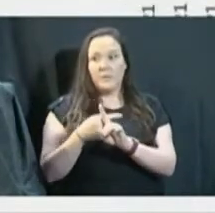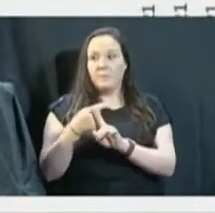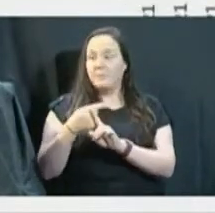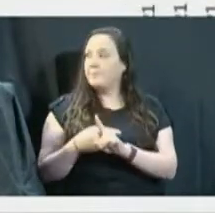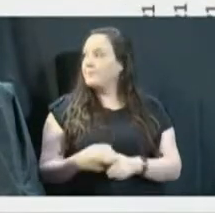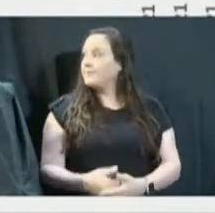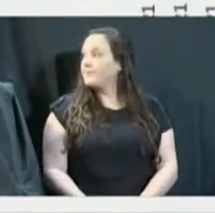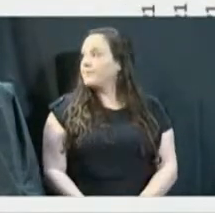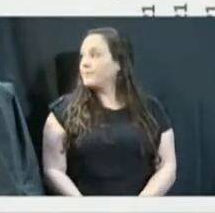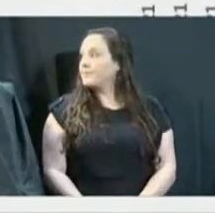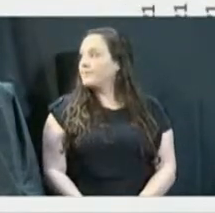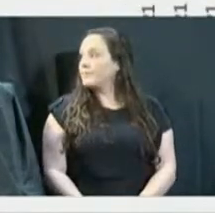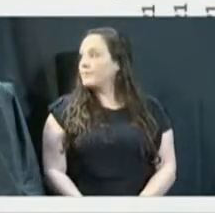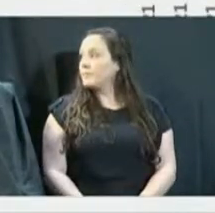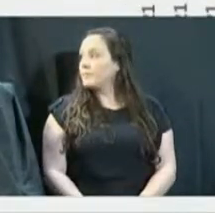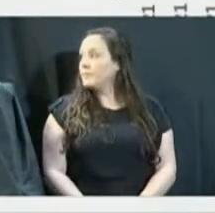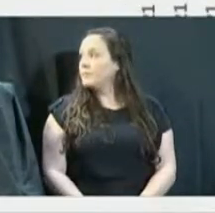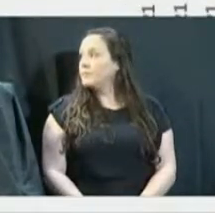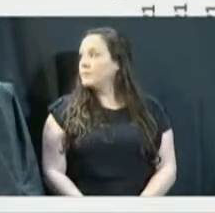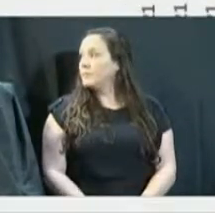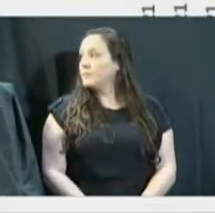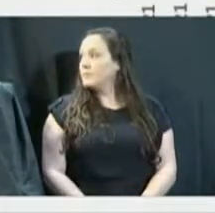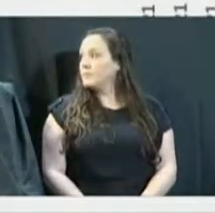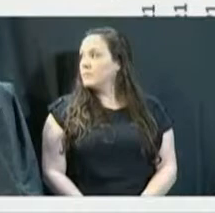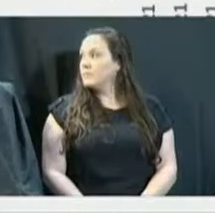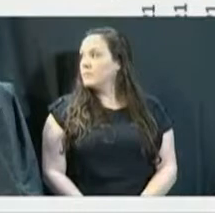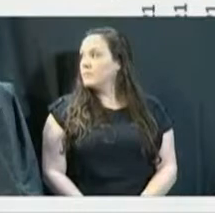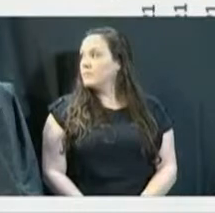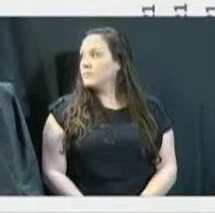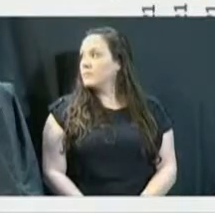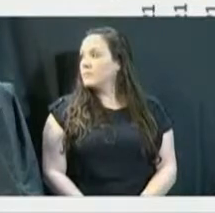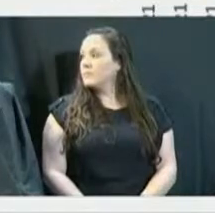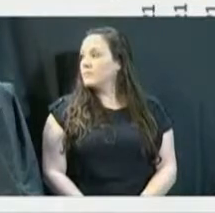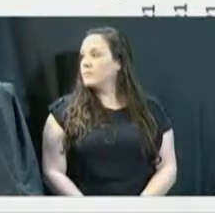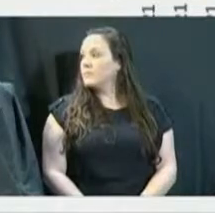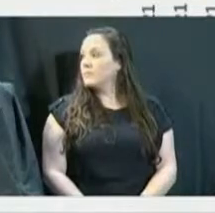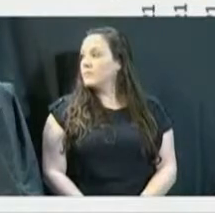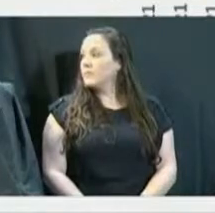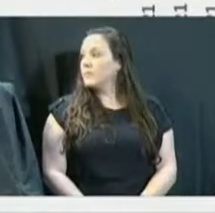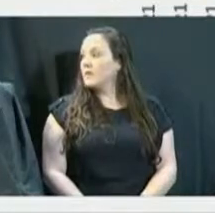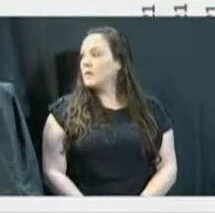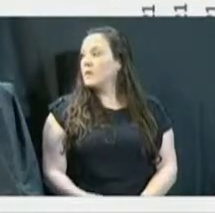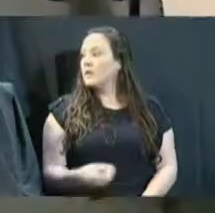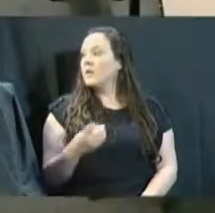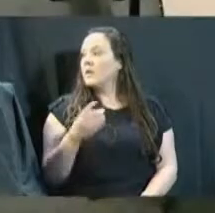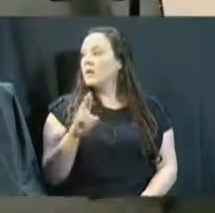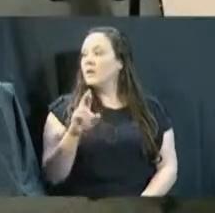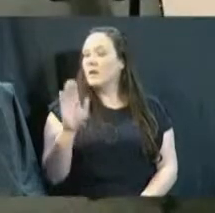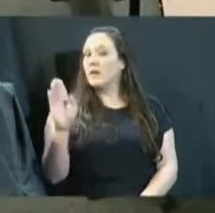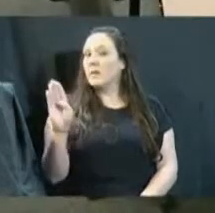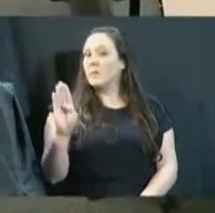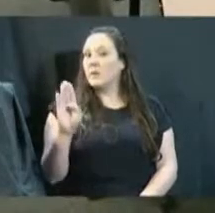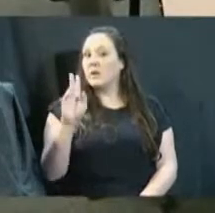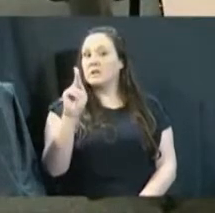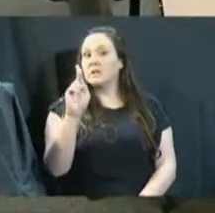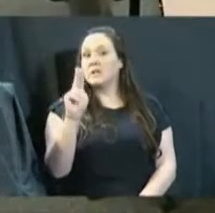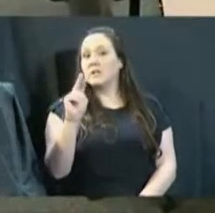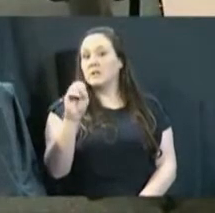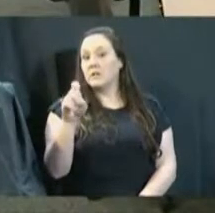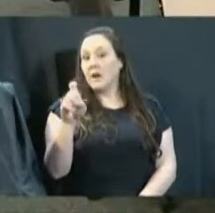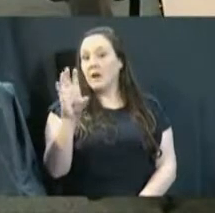time to get that. So those are broken down by month. And Dr. Buchanan, yes. that's Knox County residents? That's Knox County residents,